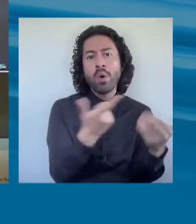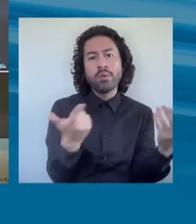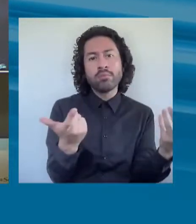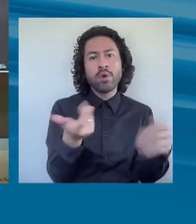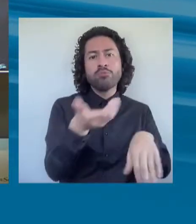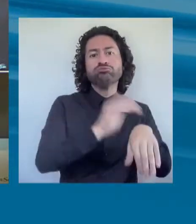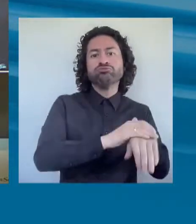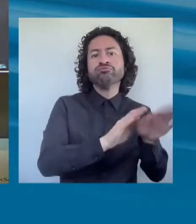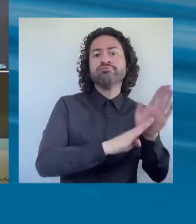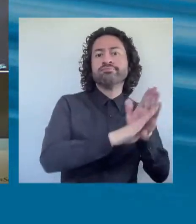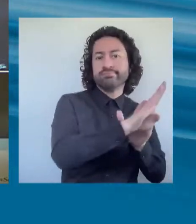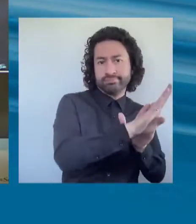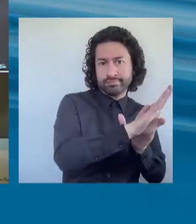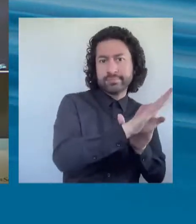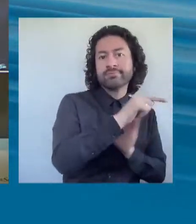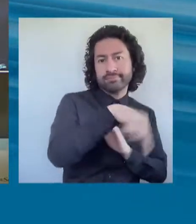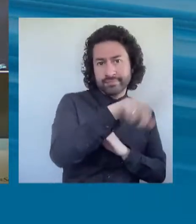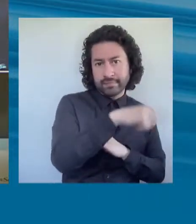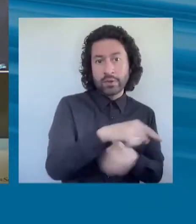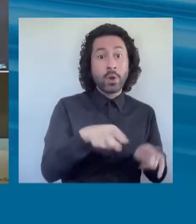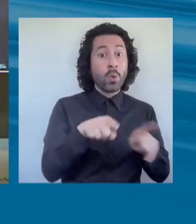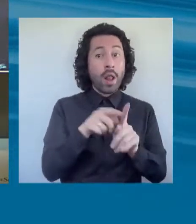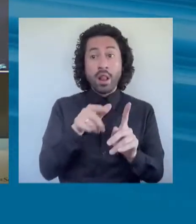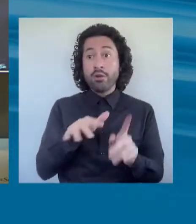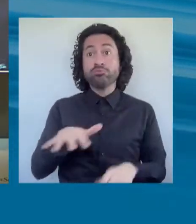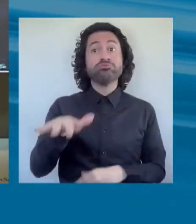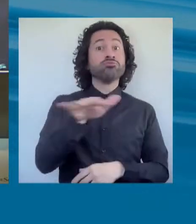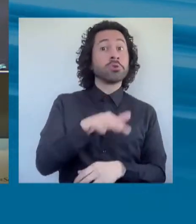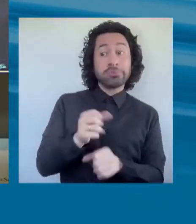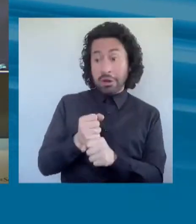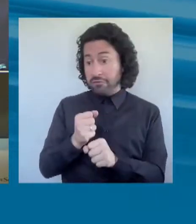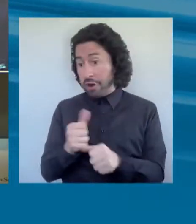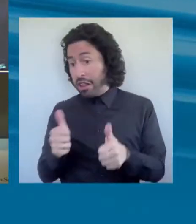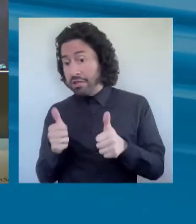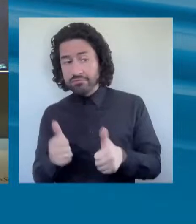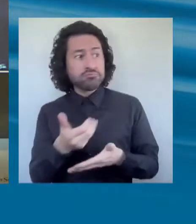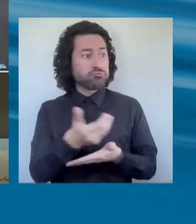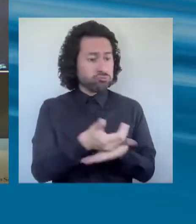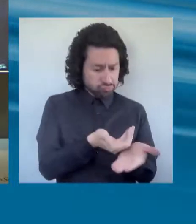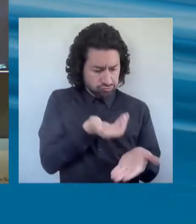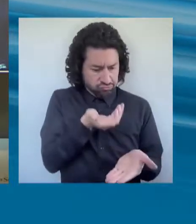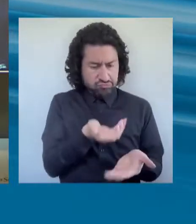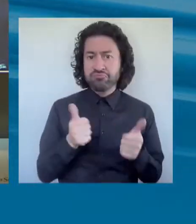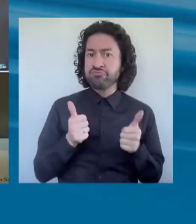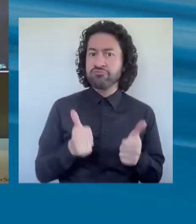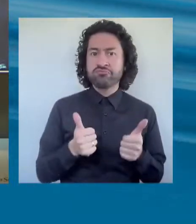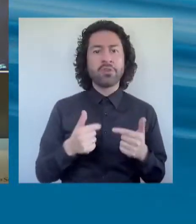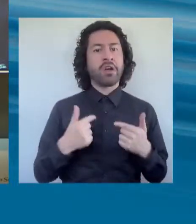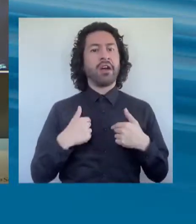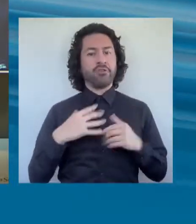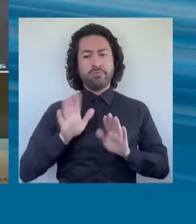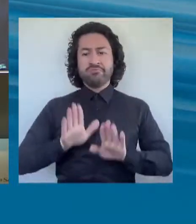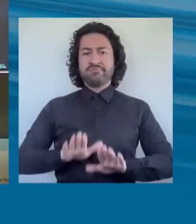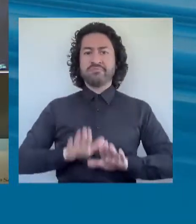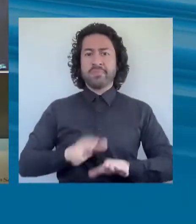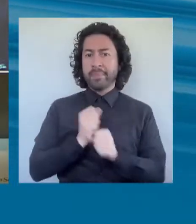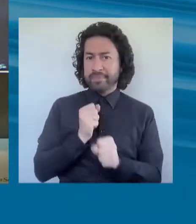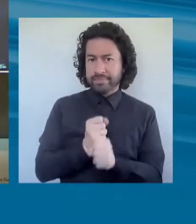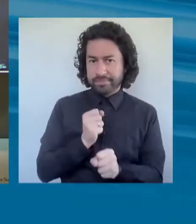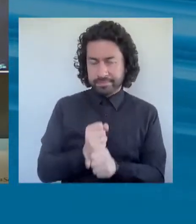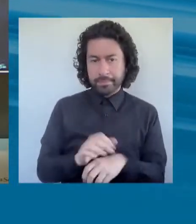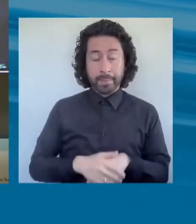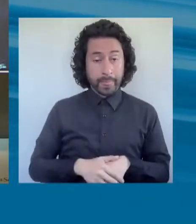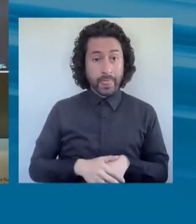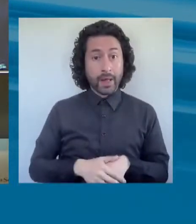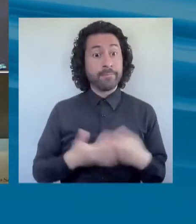need to ensure that those teachers get the appropriate working conditions, the salaries that they deserve, so